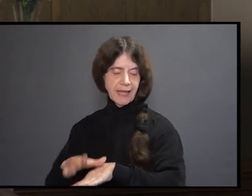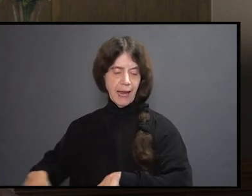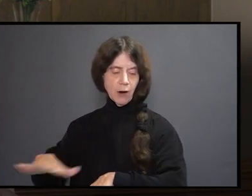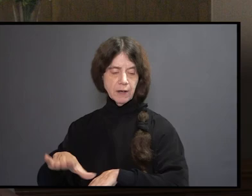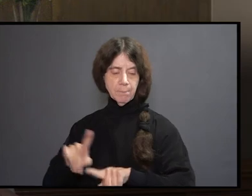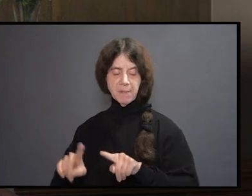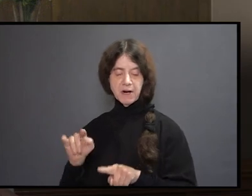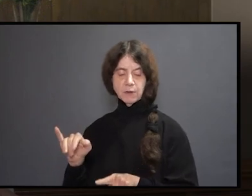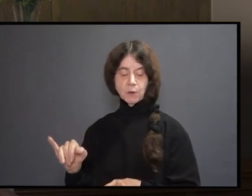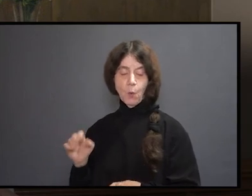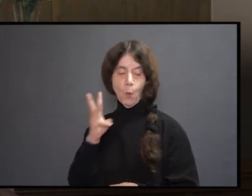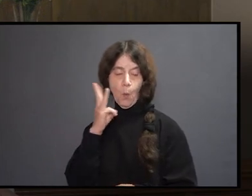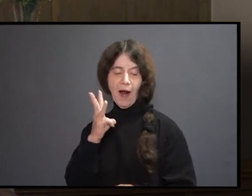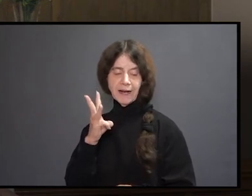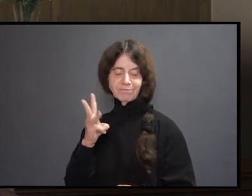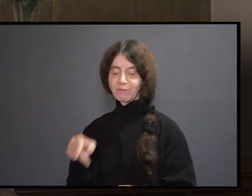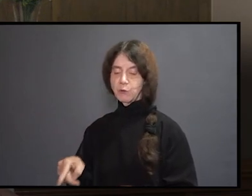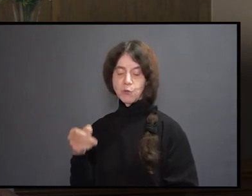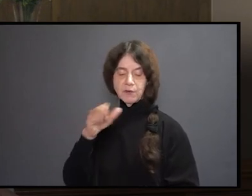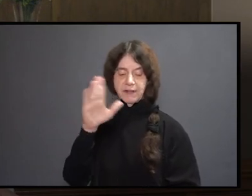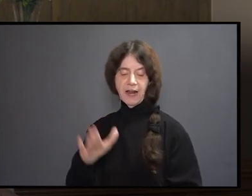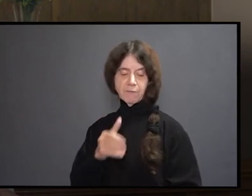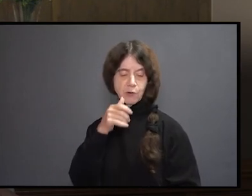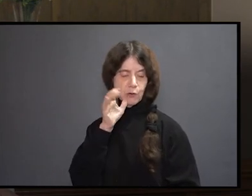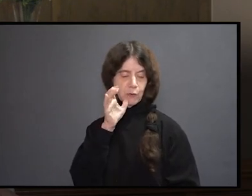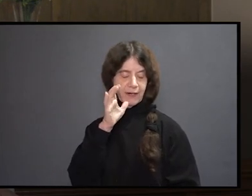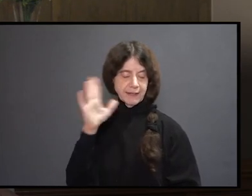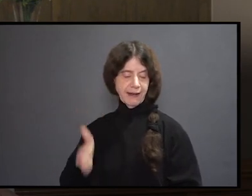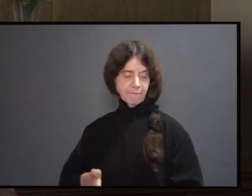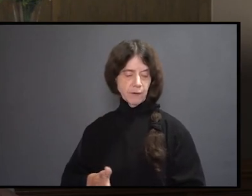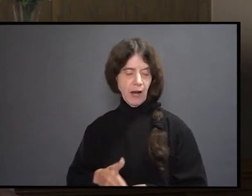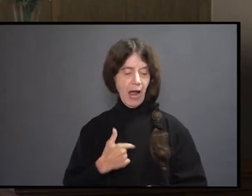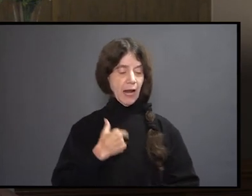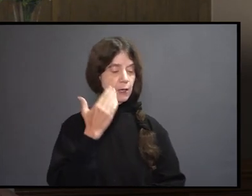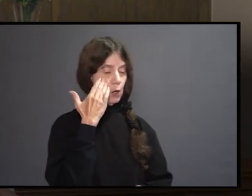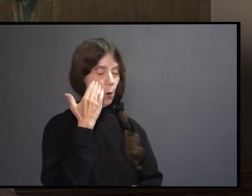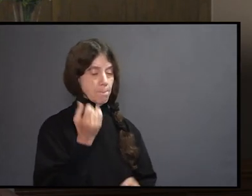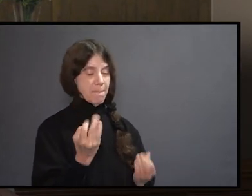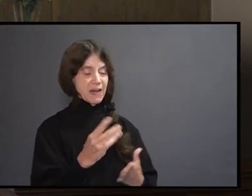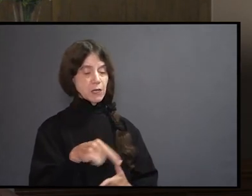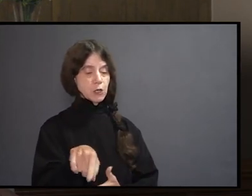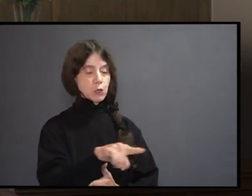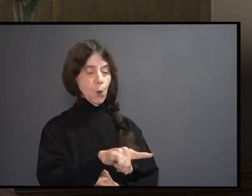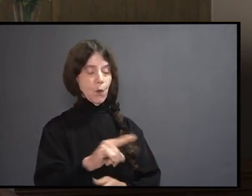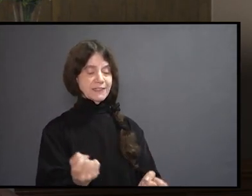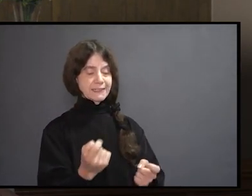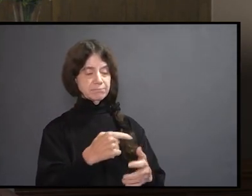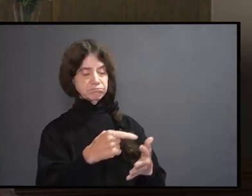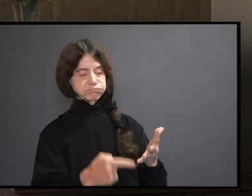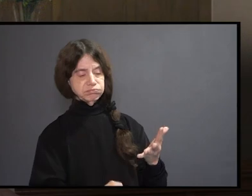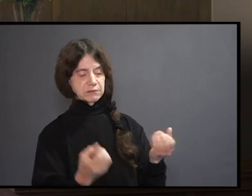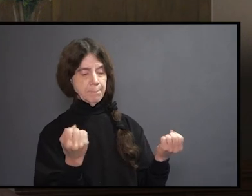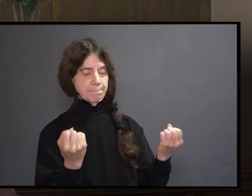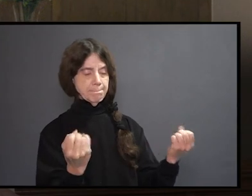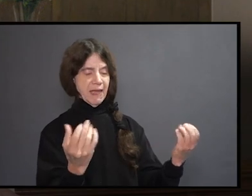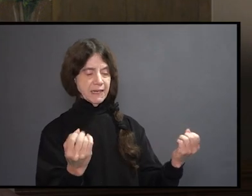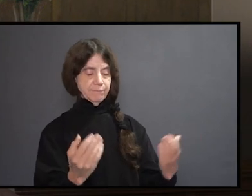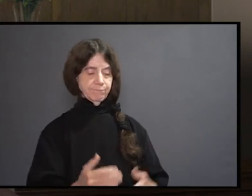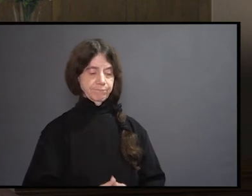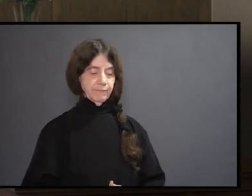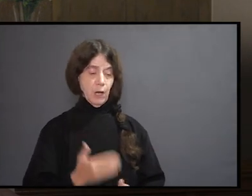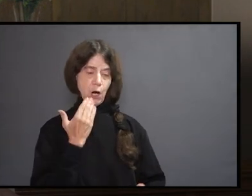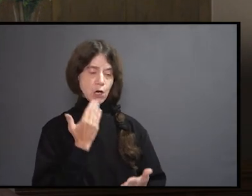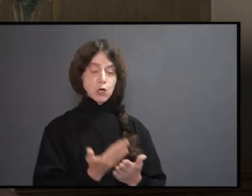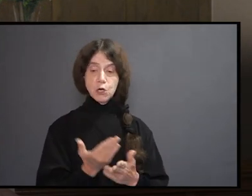vineyards, but you shall not drink their wine. For I know how many are your transgressions and how great are your